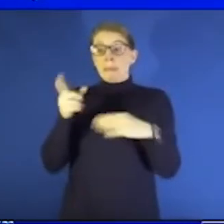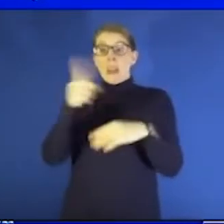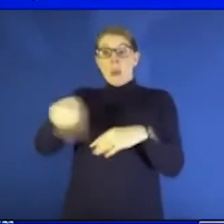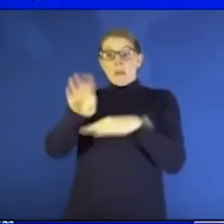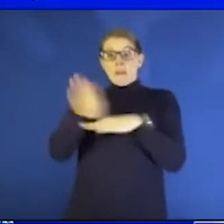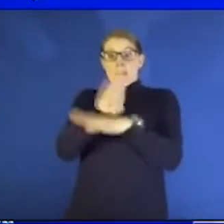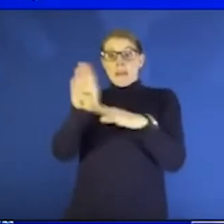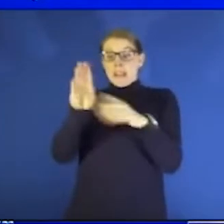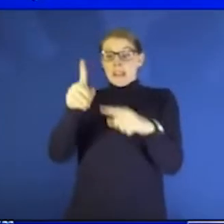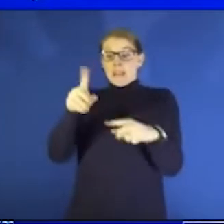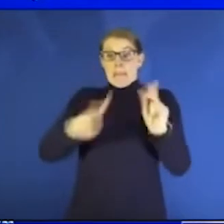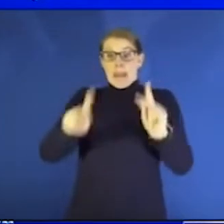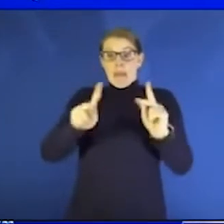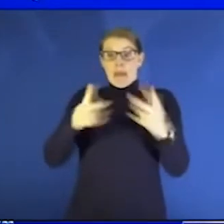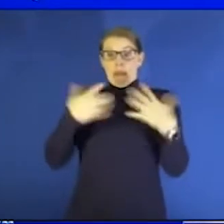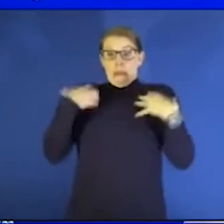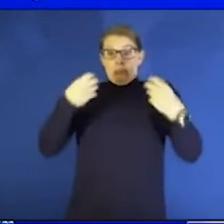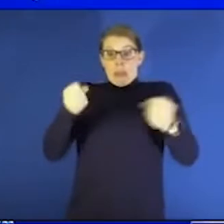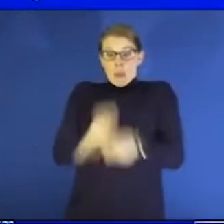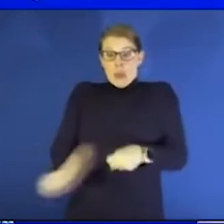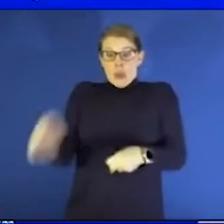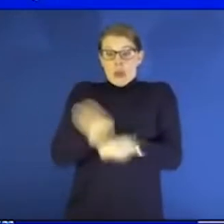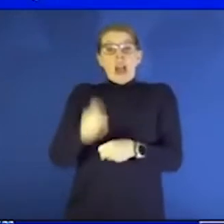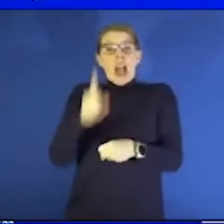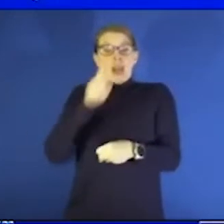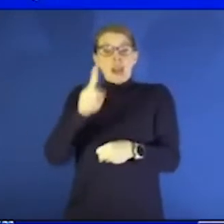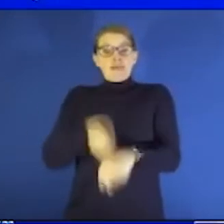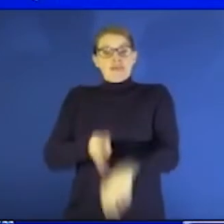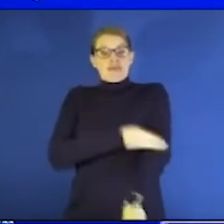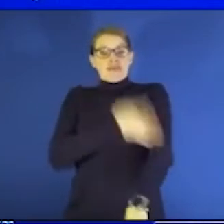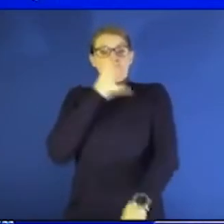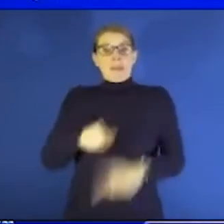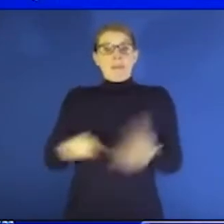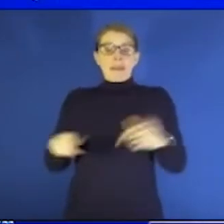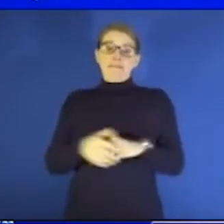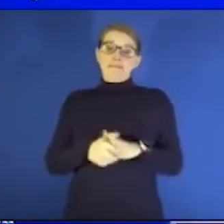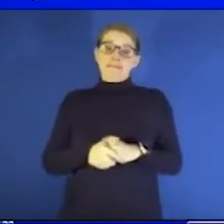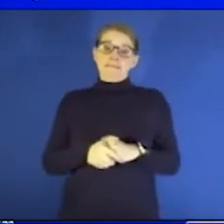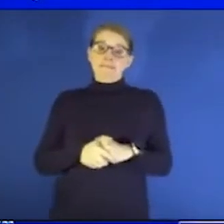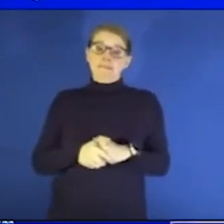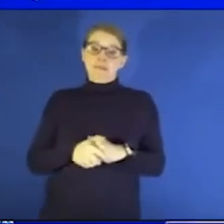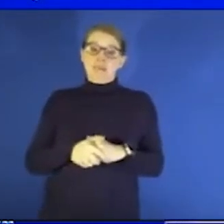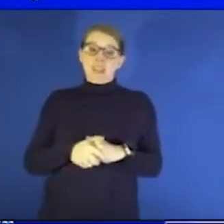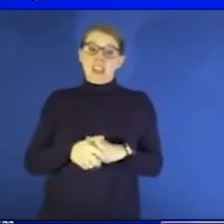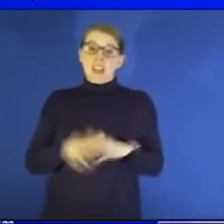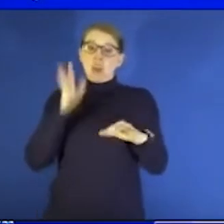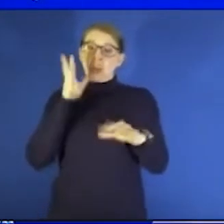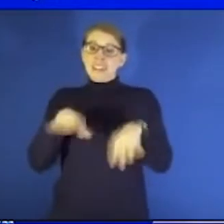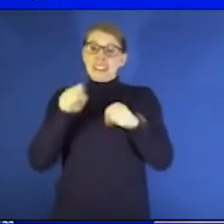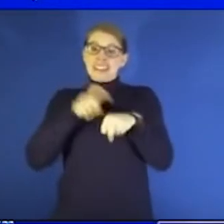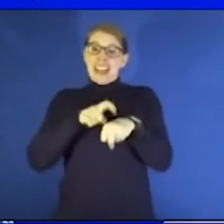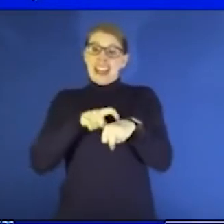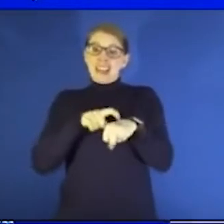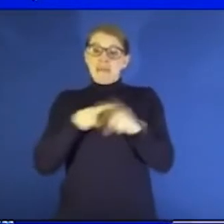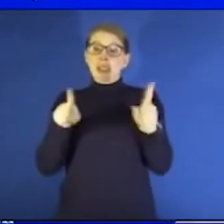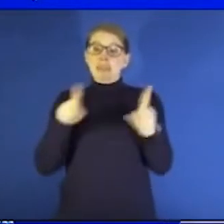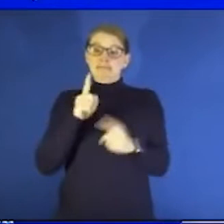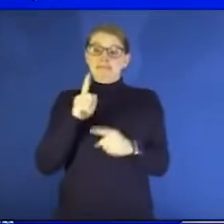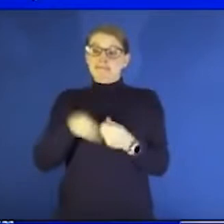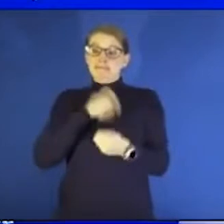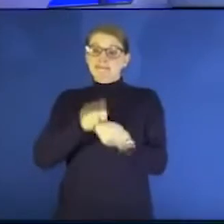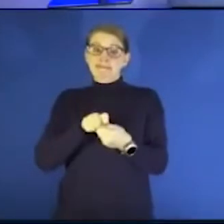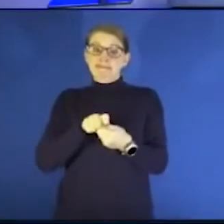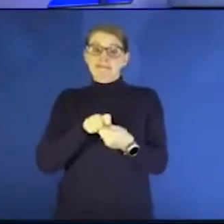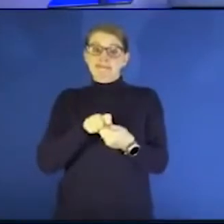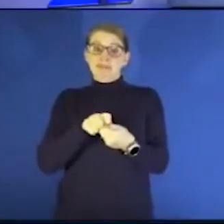healthy, working, I think we are. But it's going to take a little bit of time. But yeah, absolutely, it will be a lot